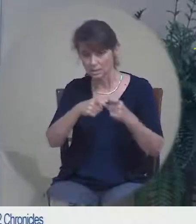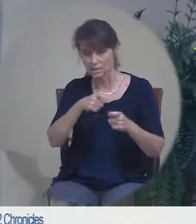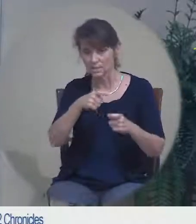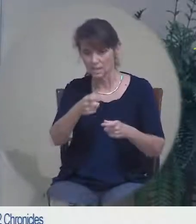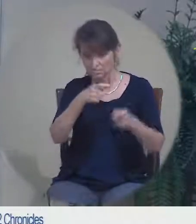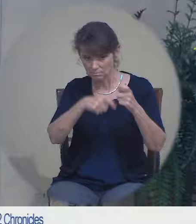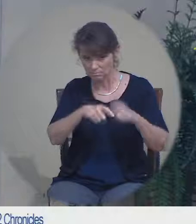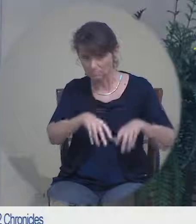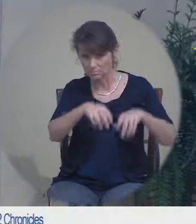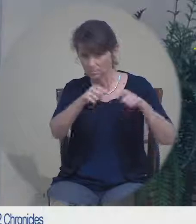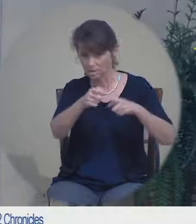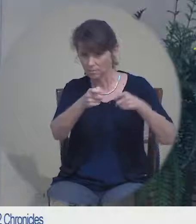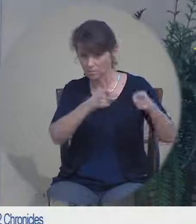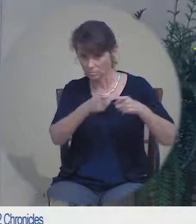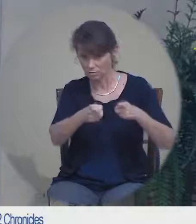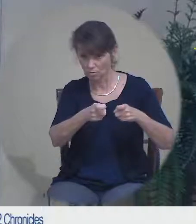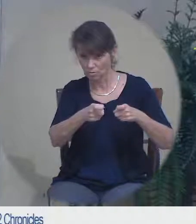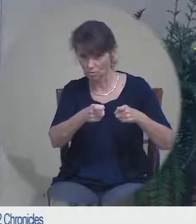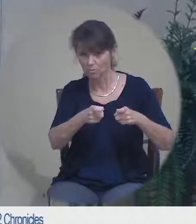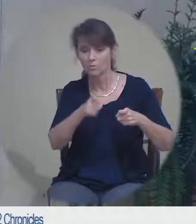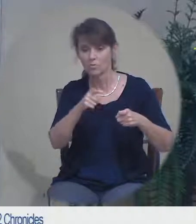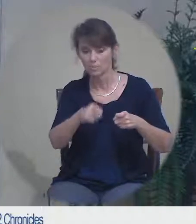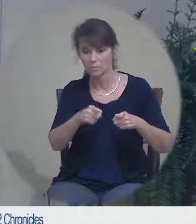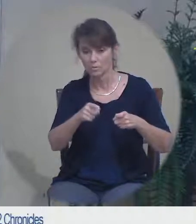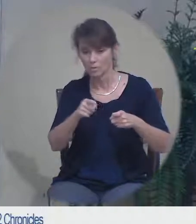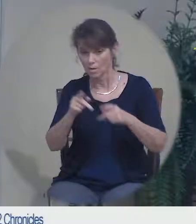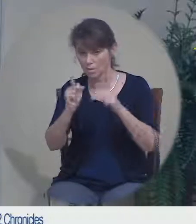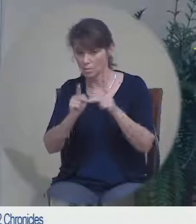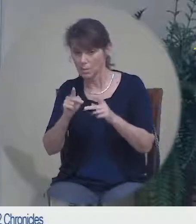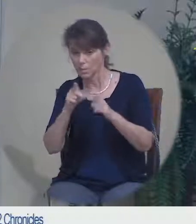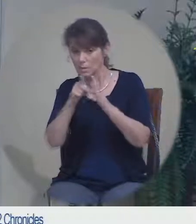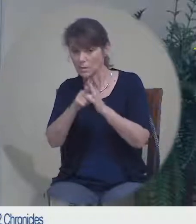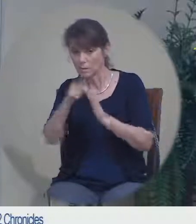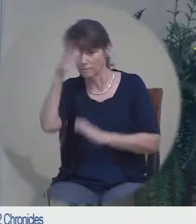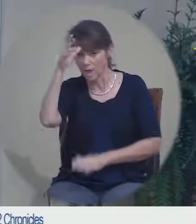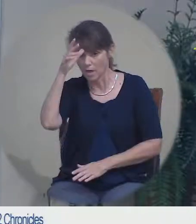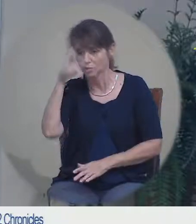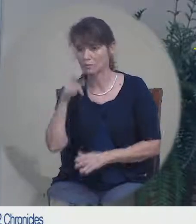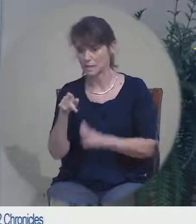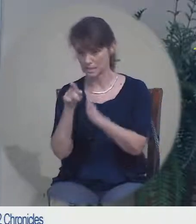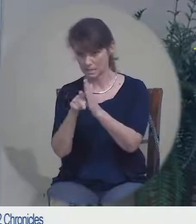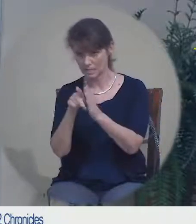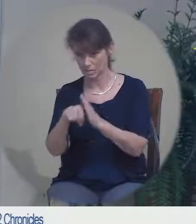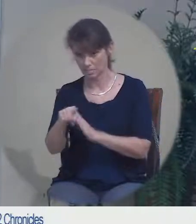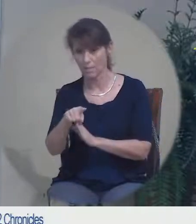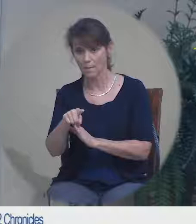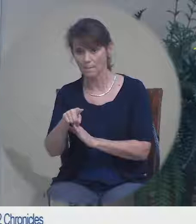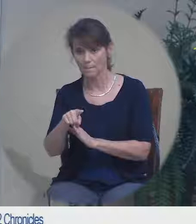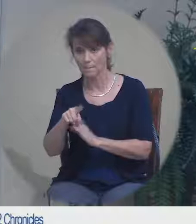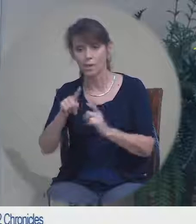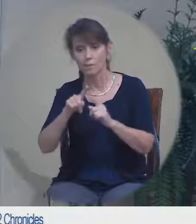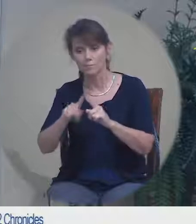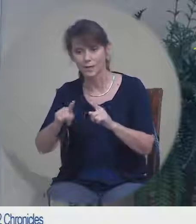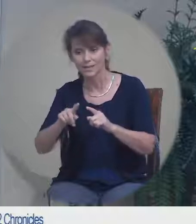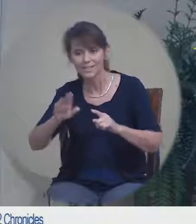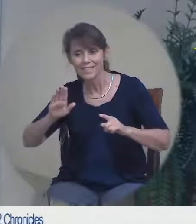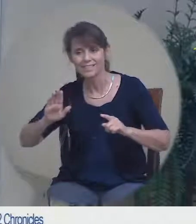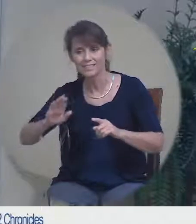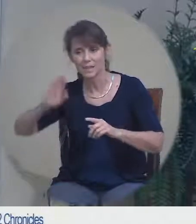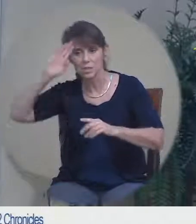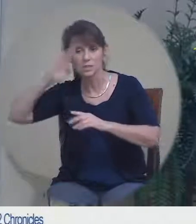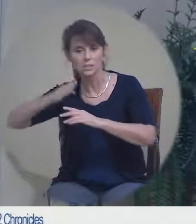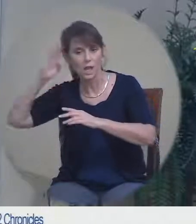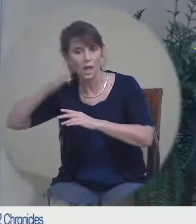to death, but didn't kill their sons. He wasn't like Jehu that just let his vengeance run out of control. And the reason he